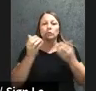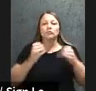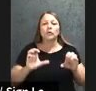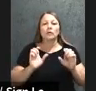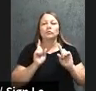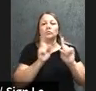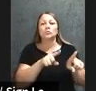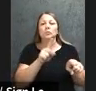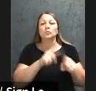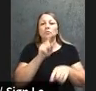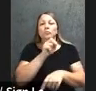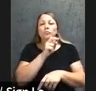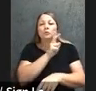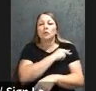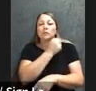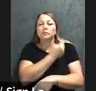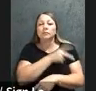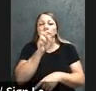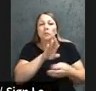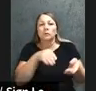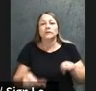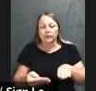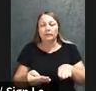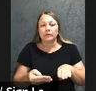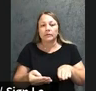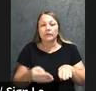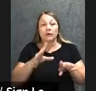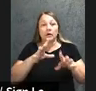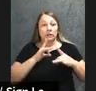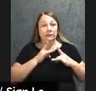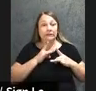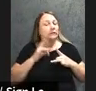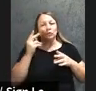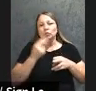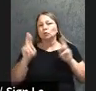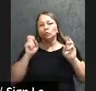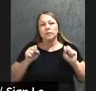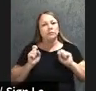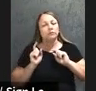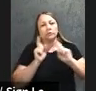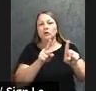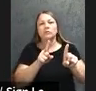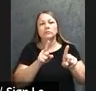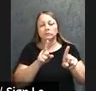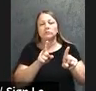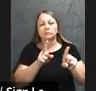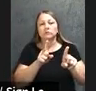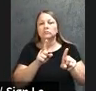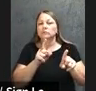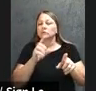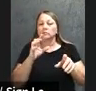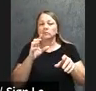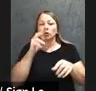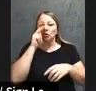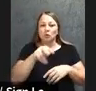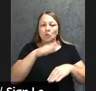once you contract COVID-19. The sooner the better. And again, visit that link for